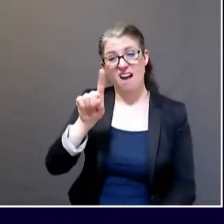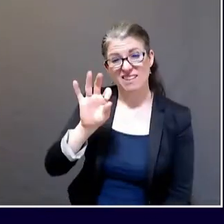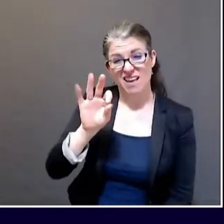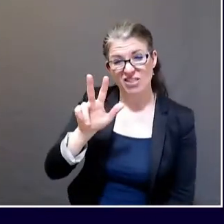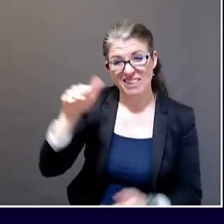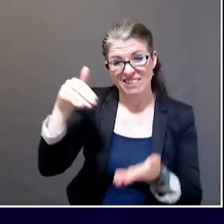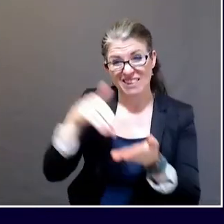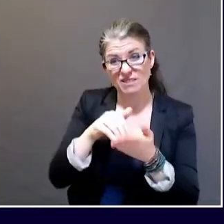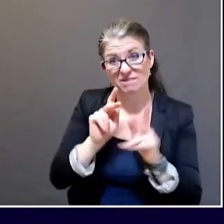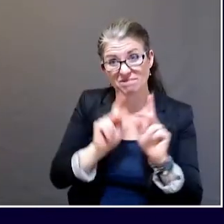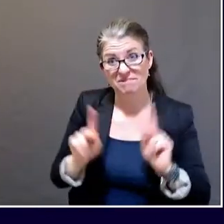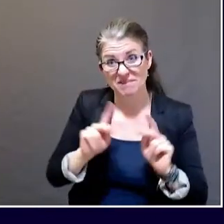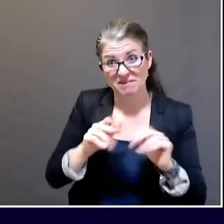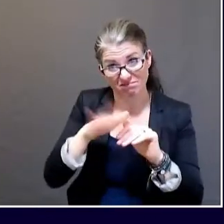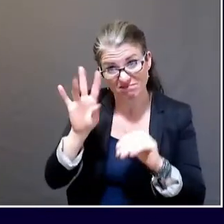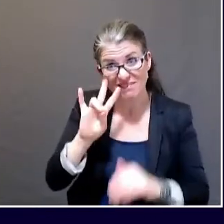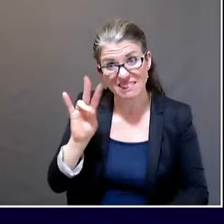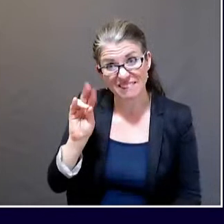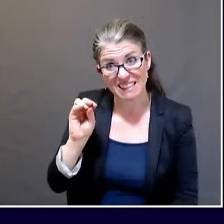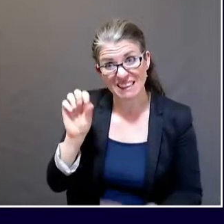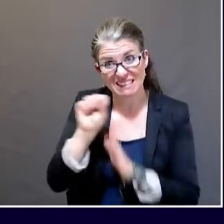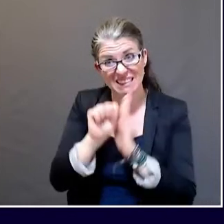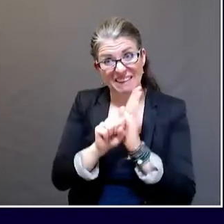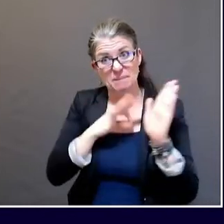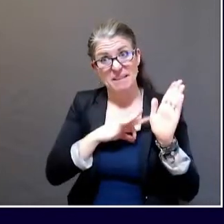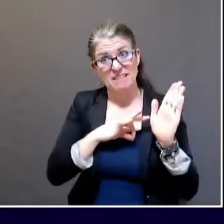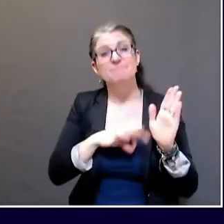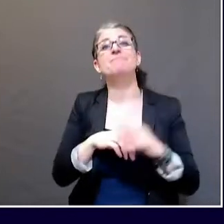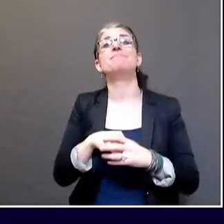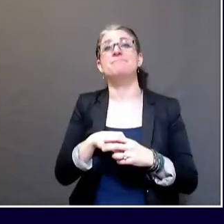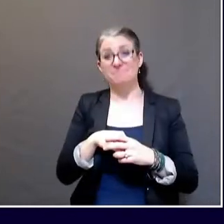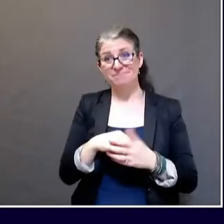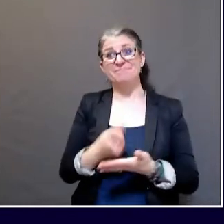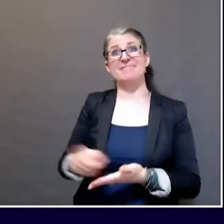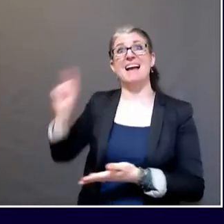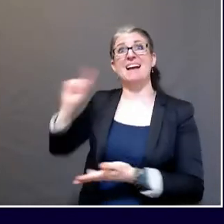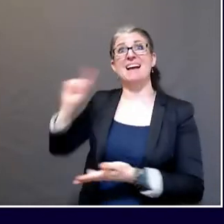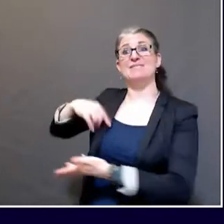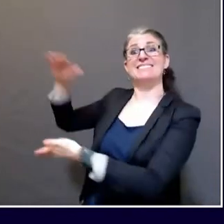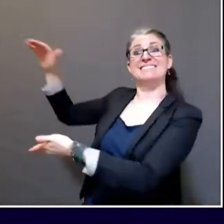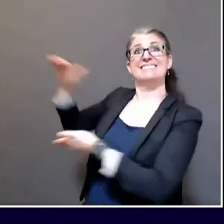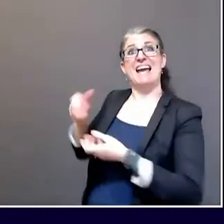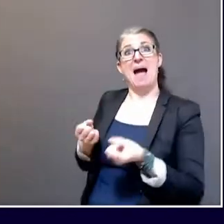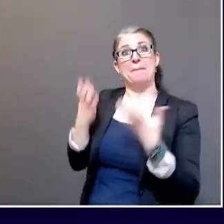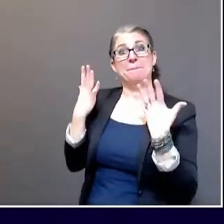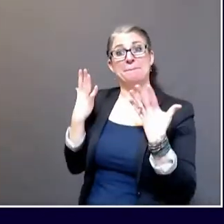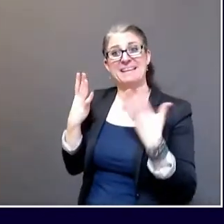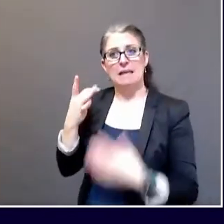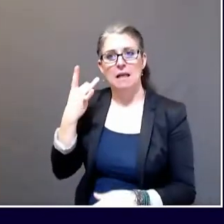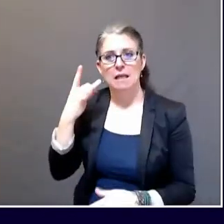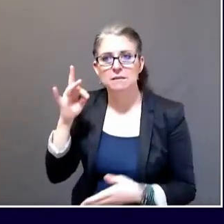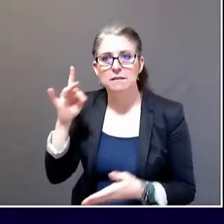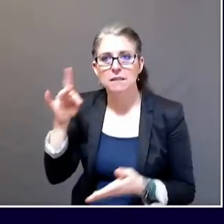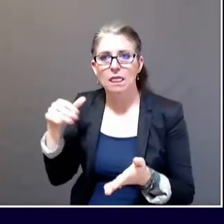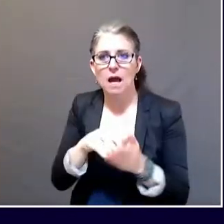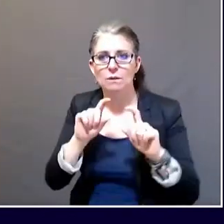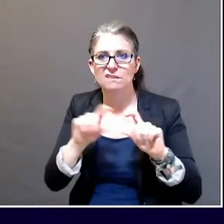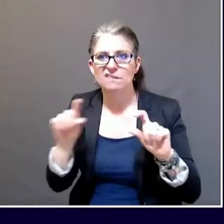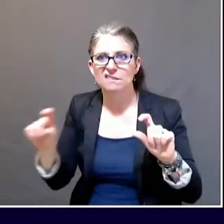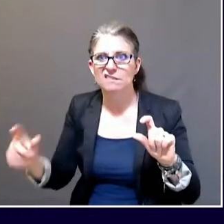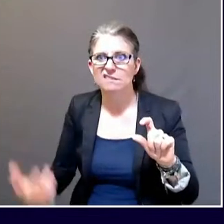So it will take some time to get through the 70-year-olds and older. We will then go to people ages 65 to